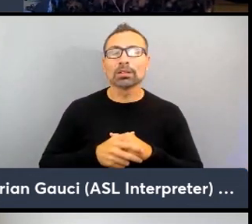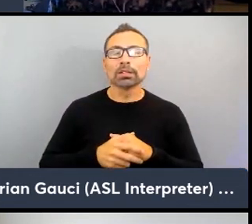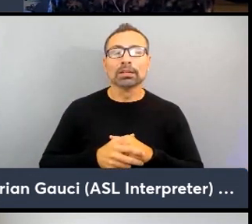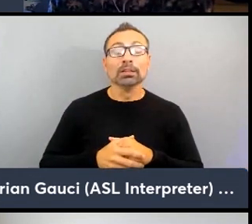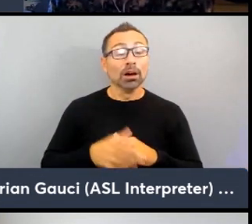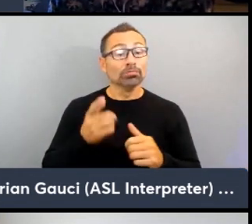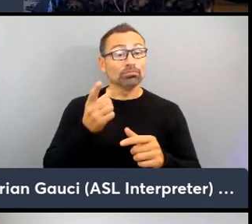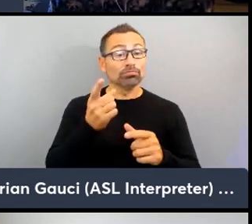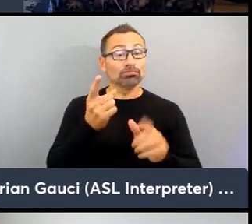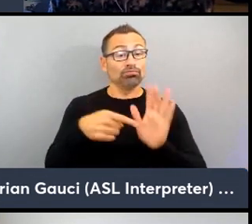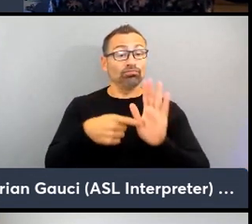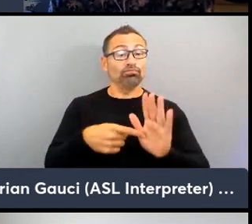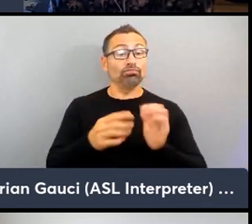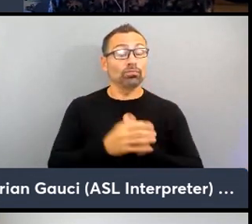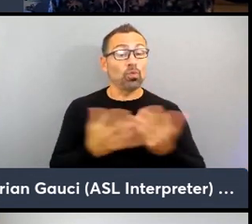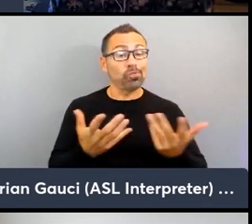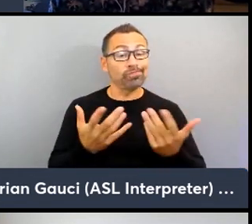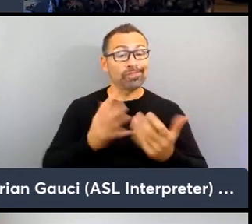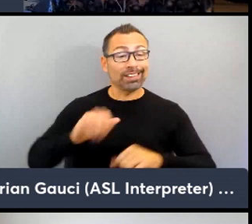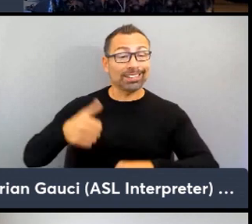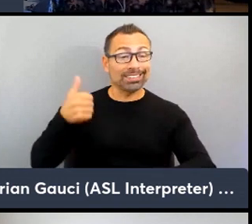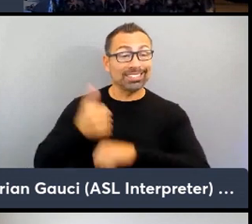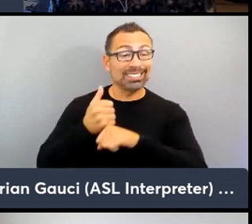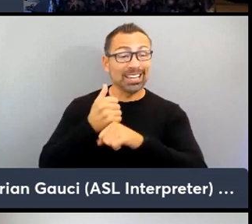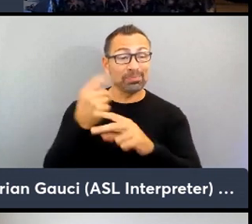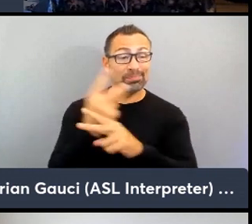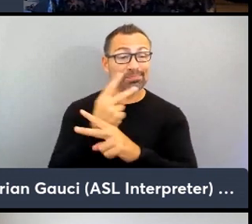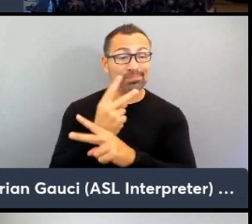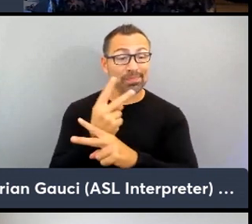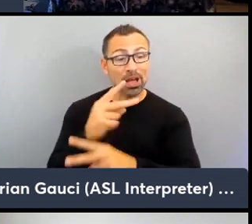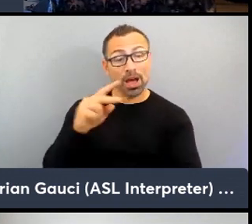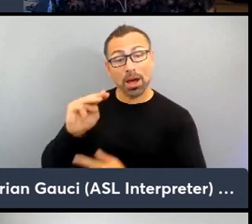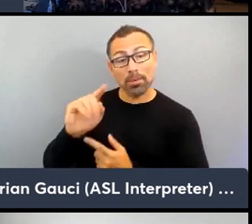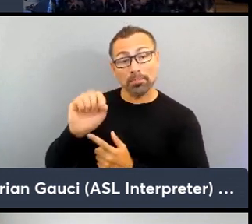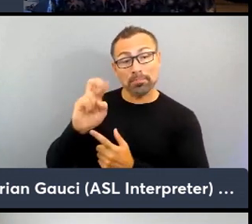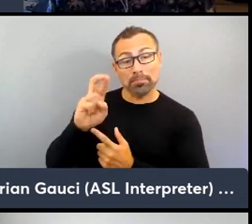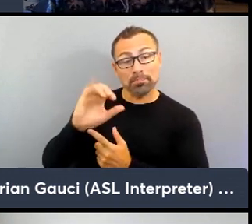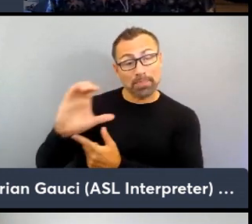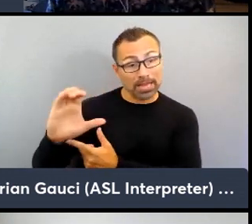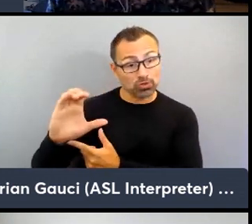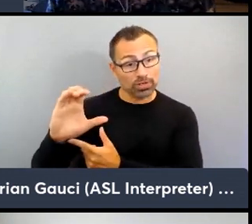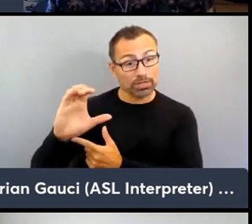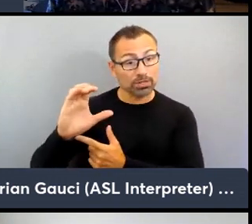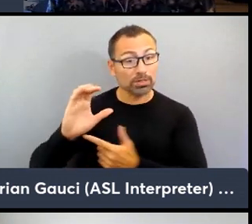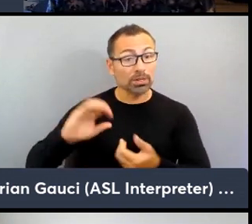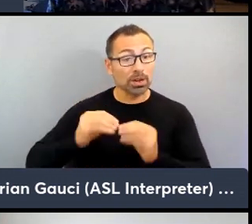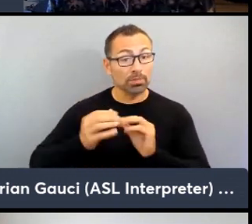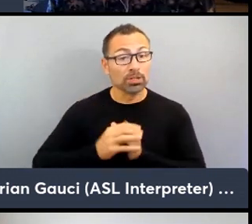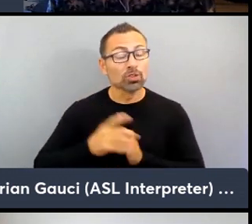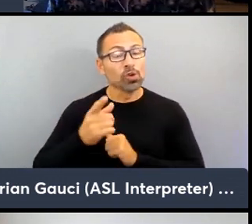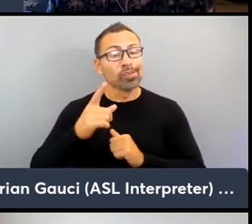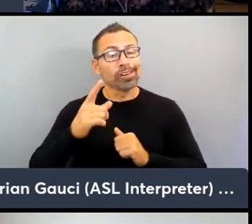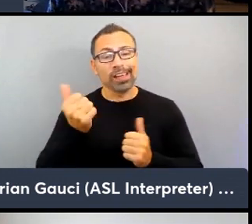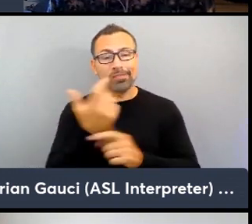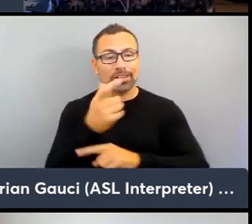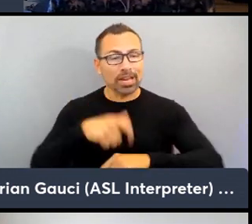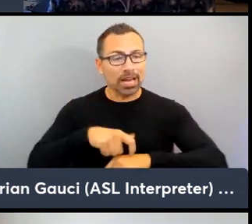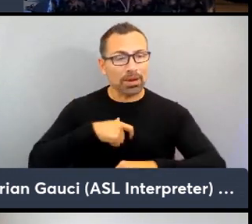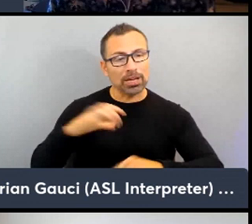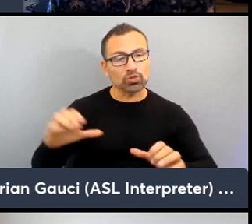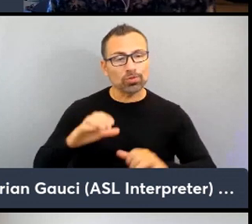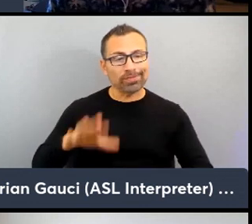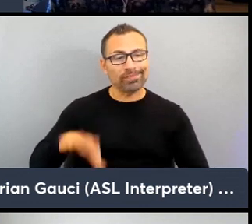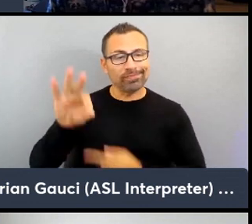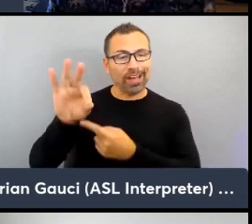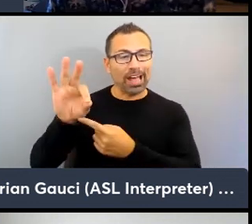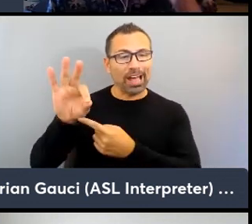this. So I could set a metric such that there's a metric published every time I do a find, and